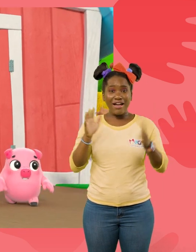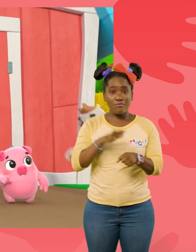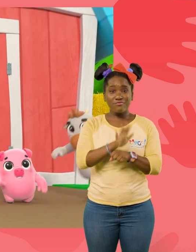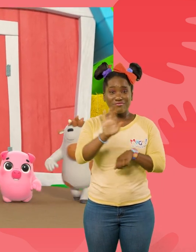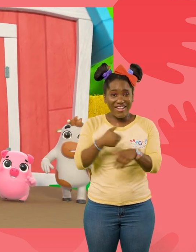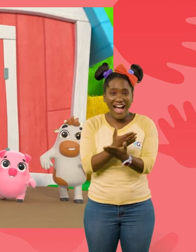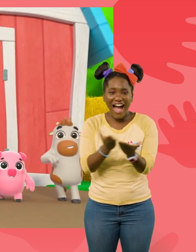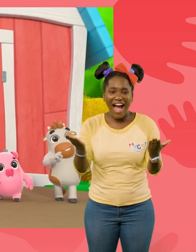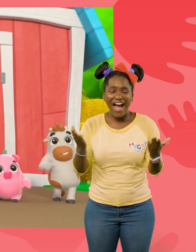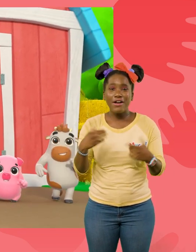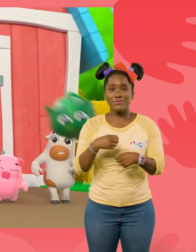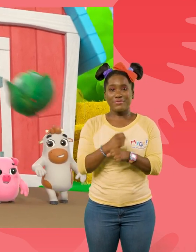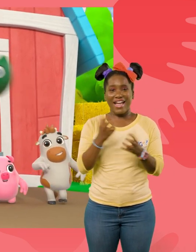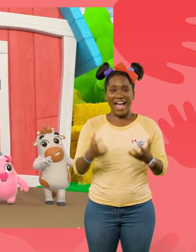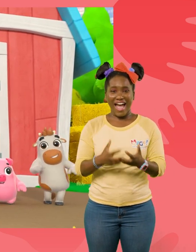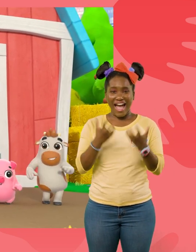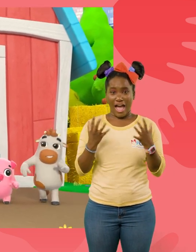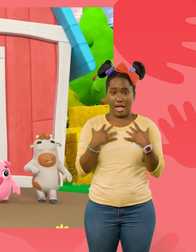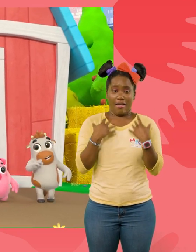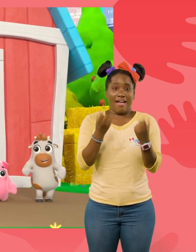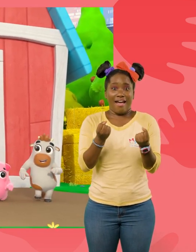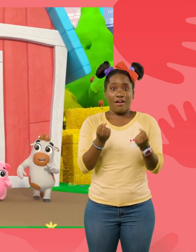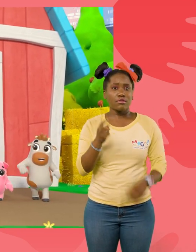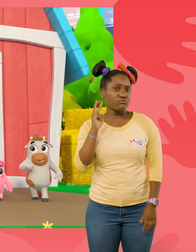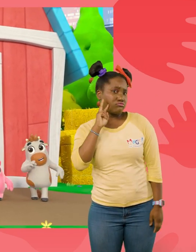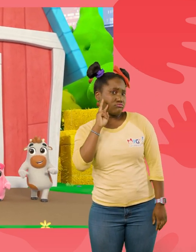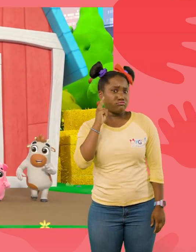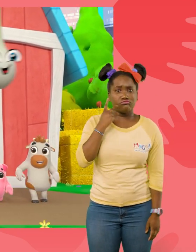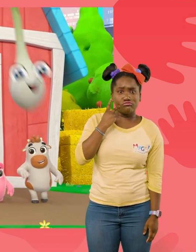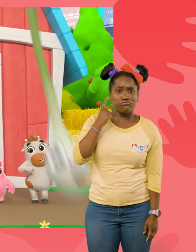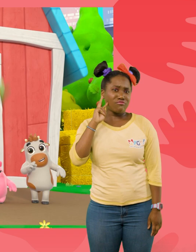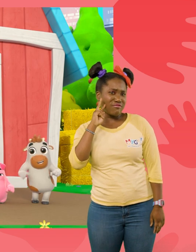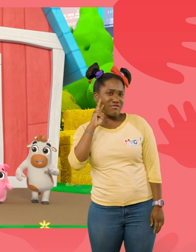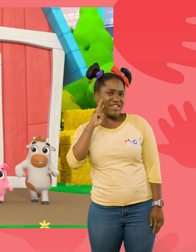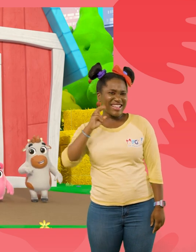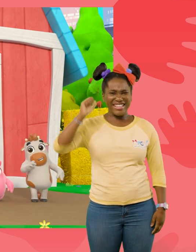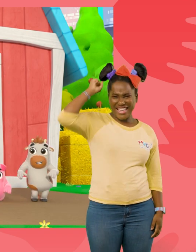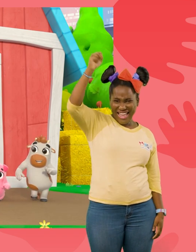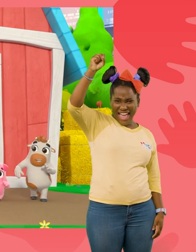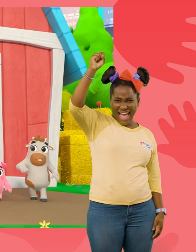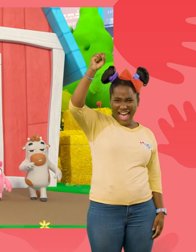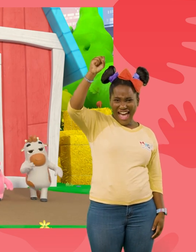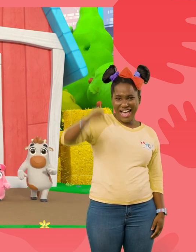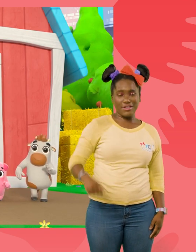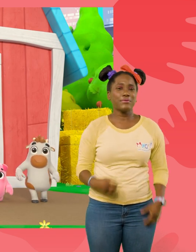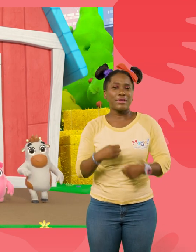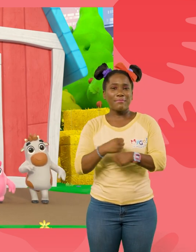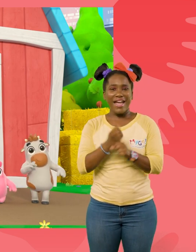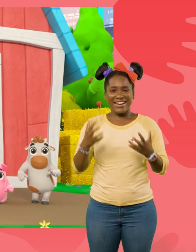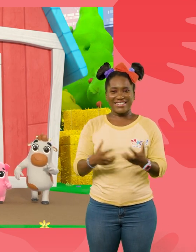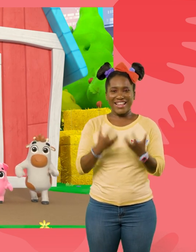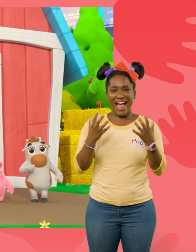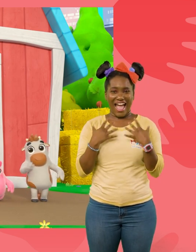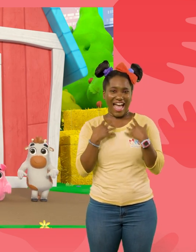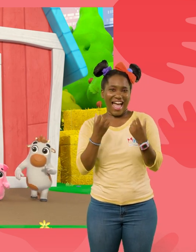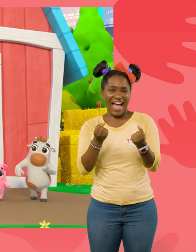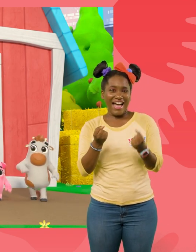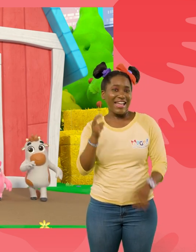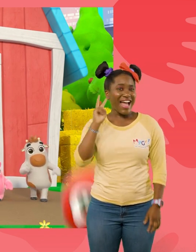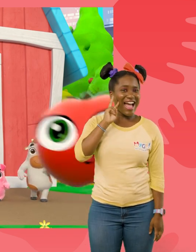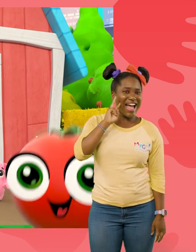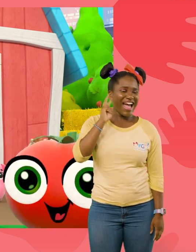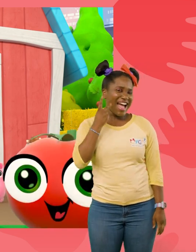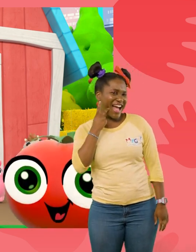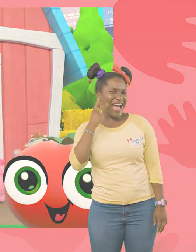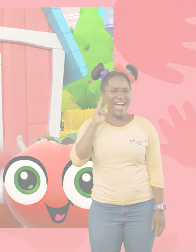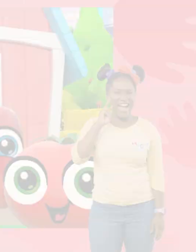made enough for us all. We made a salad with healthy vegetables. Yeah! We made a salad with